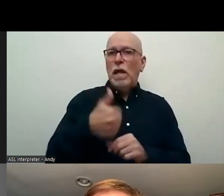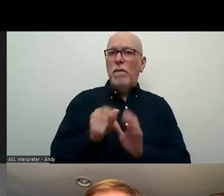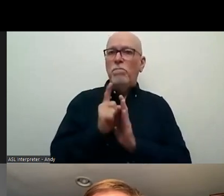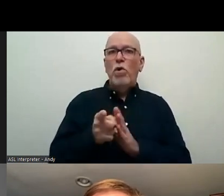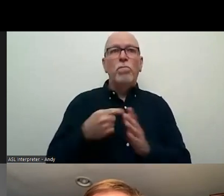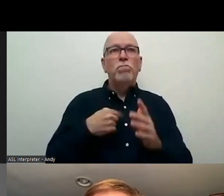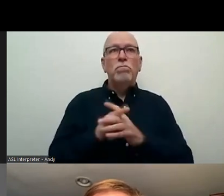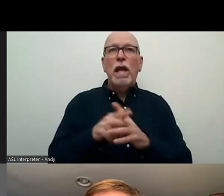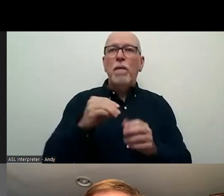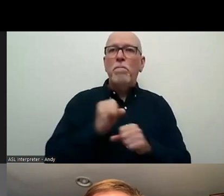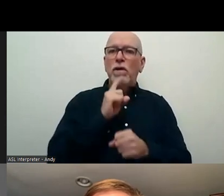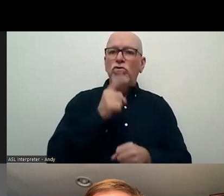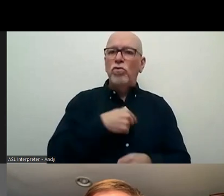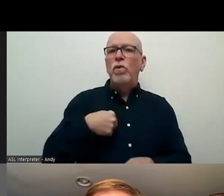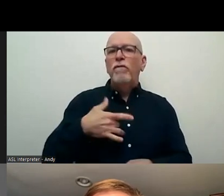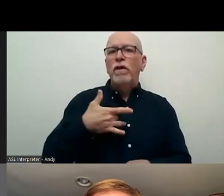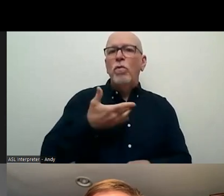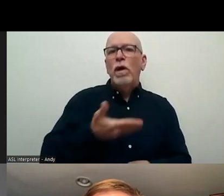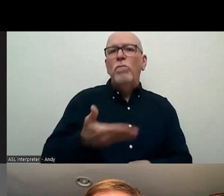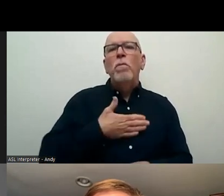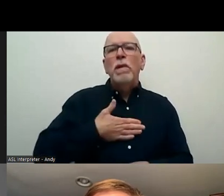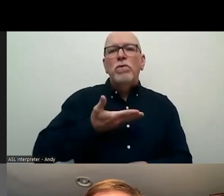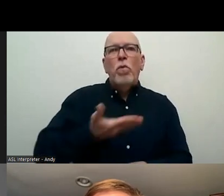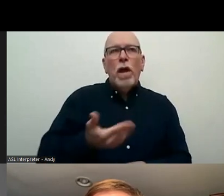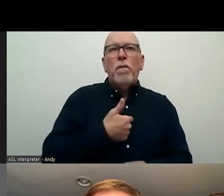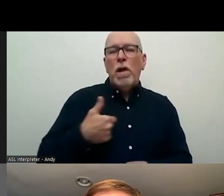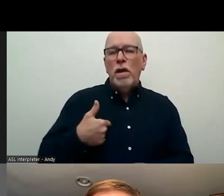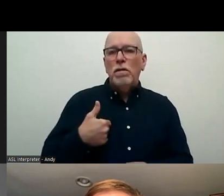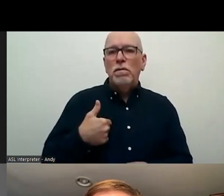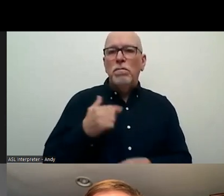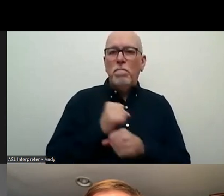welcome there so please welcome us by making it